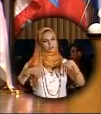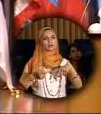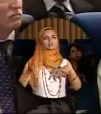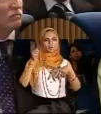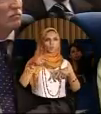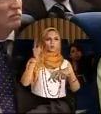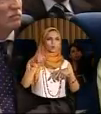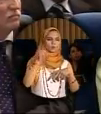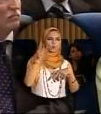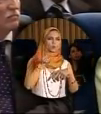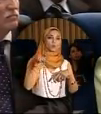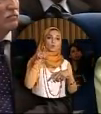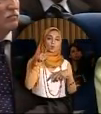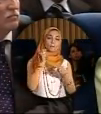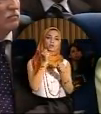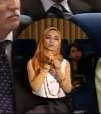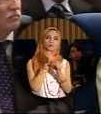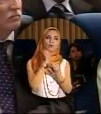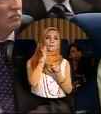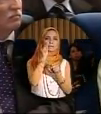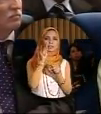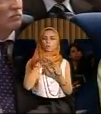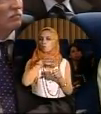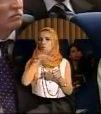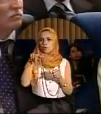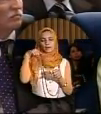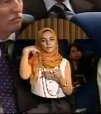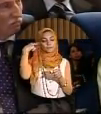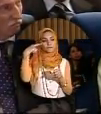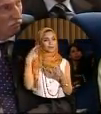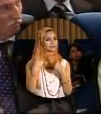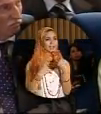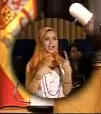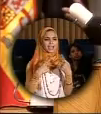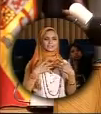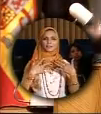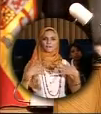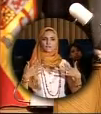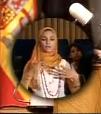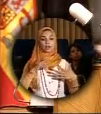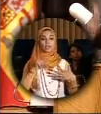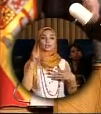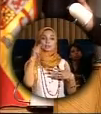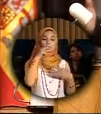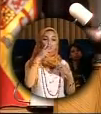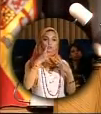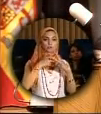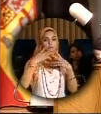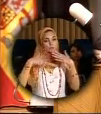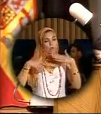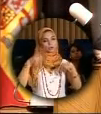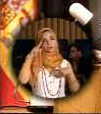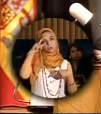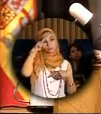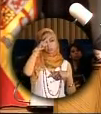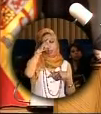granted. And at Microsoft, we've basically, our vision and really our passion